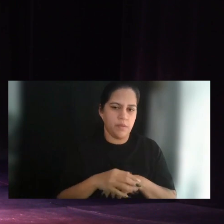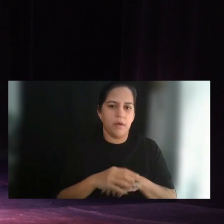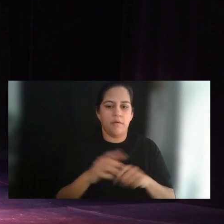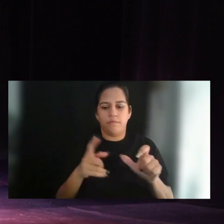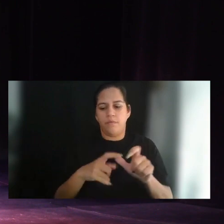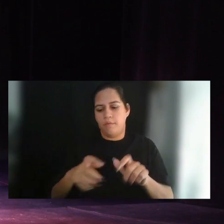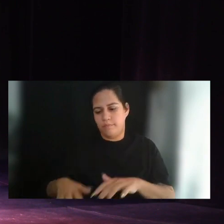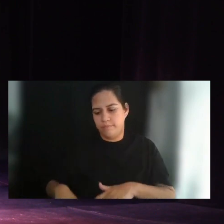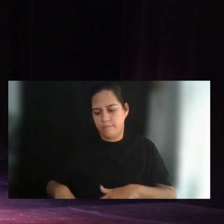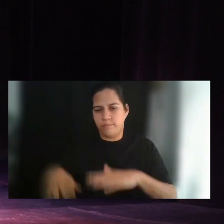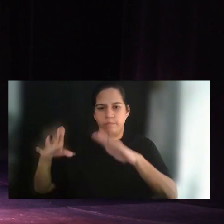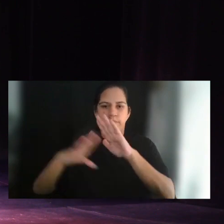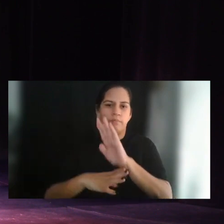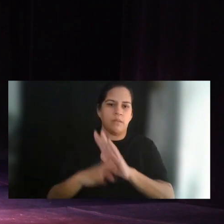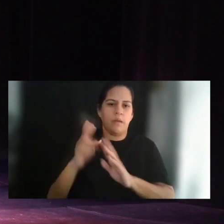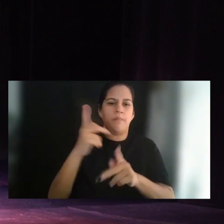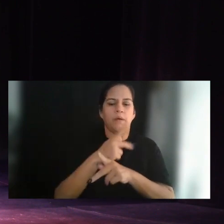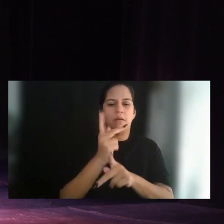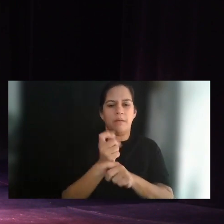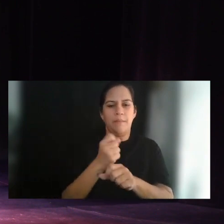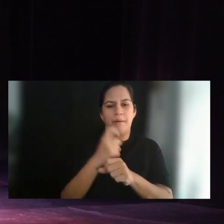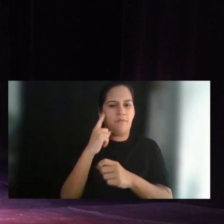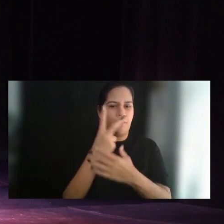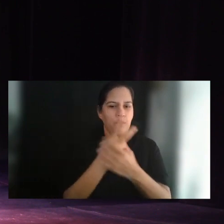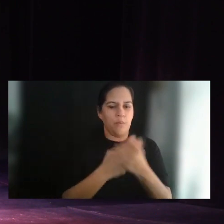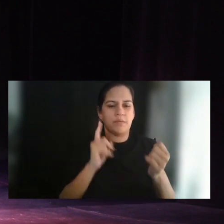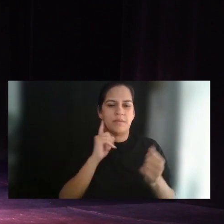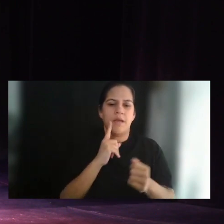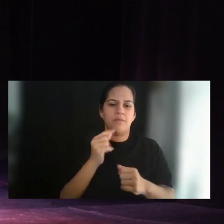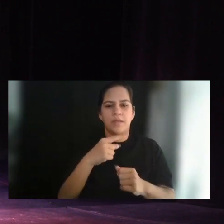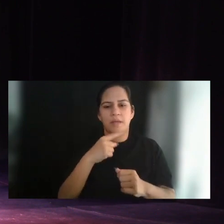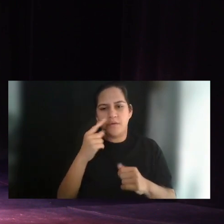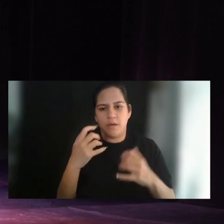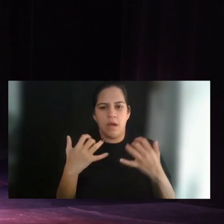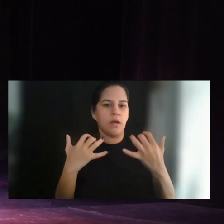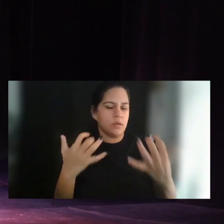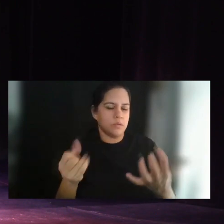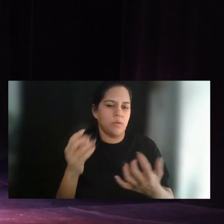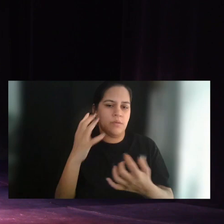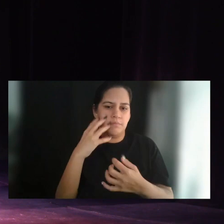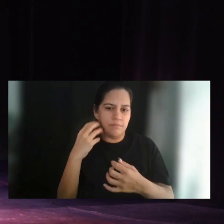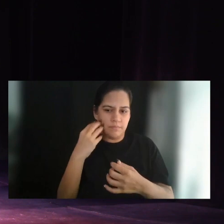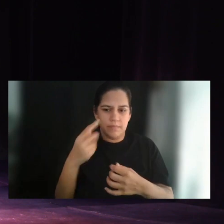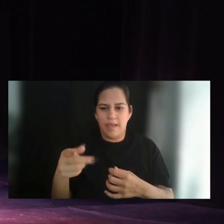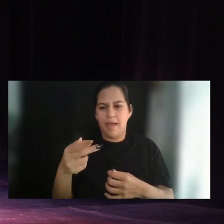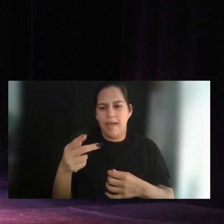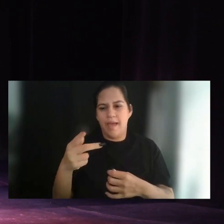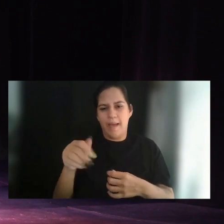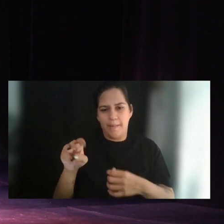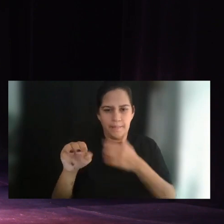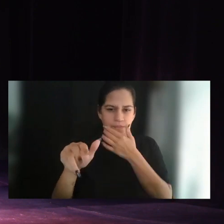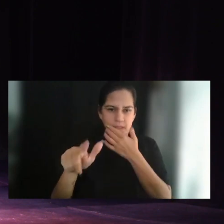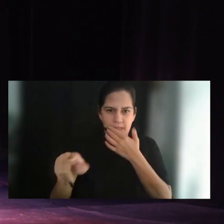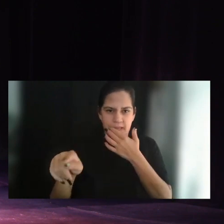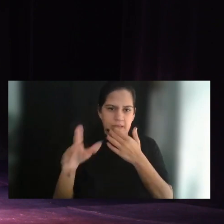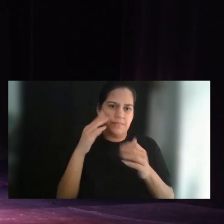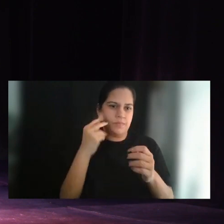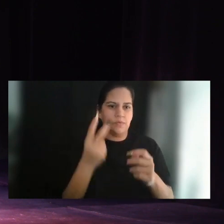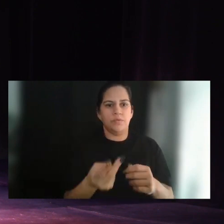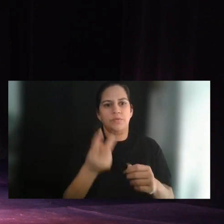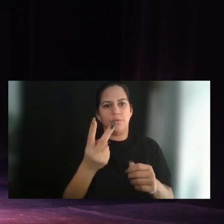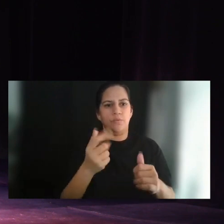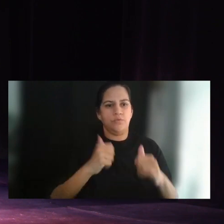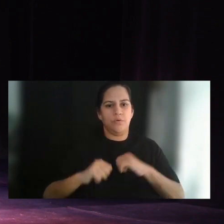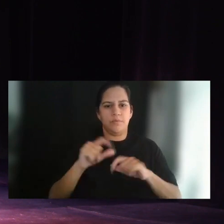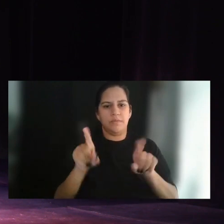was made for both deaf and hearing audiences. So the experience of Prince Hamlet is like experiencing two shows simultaneously. Now, beyond